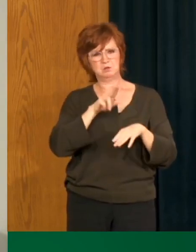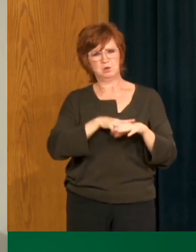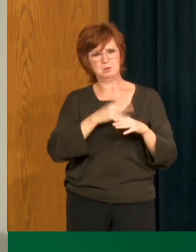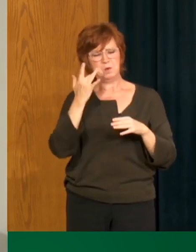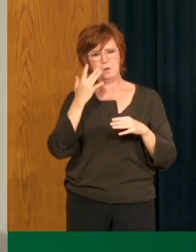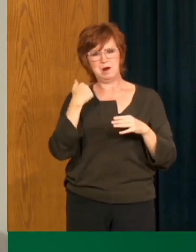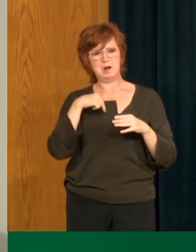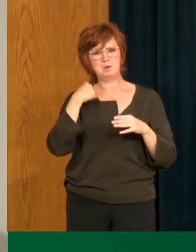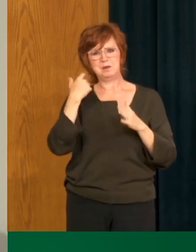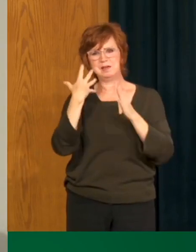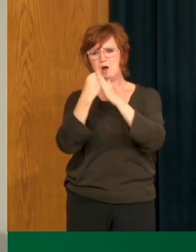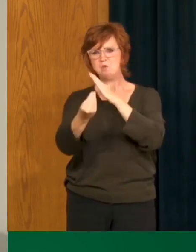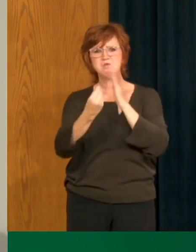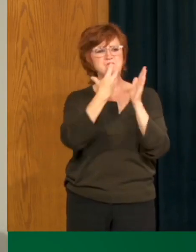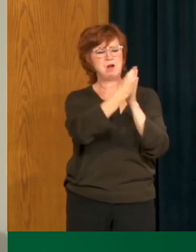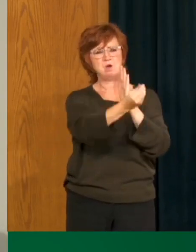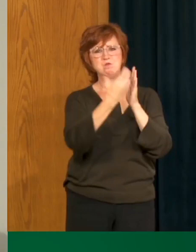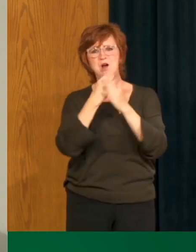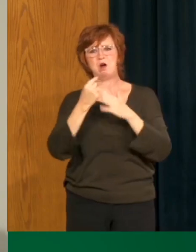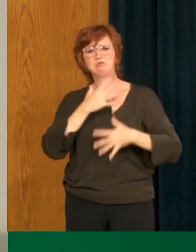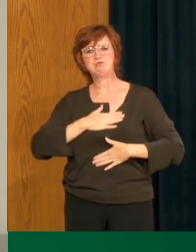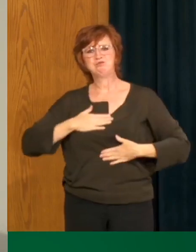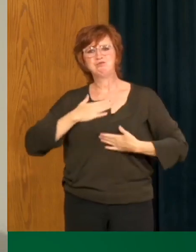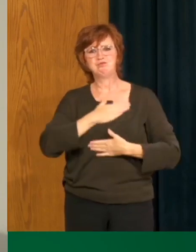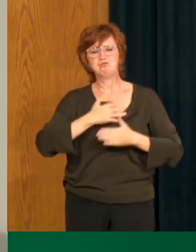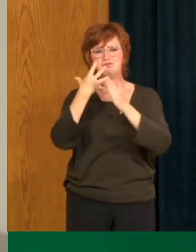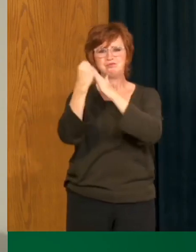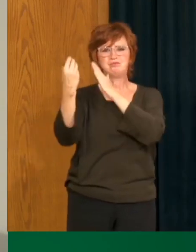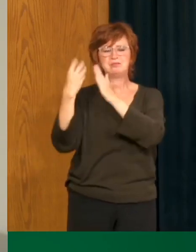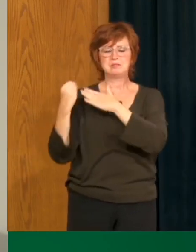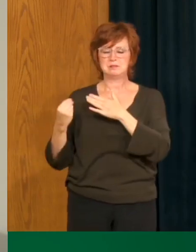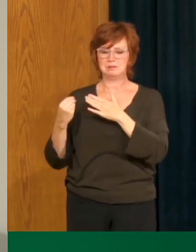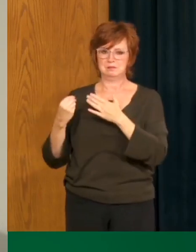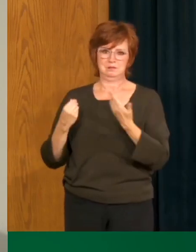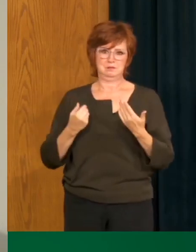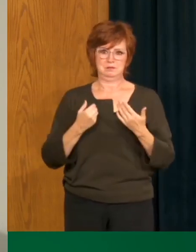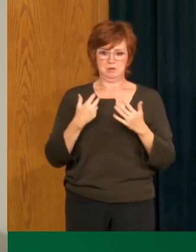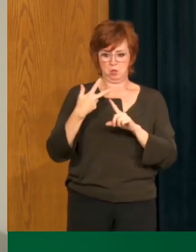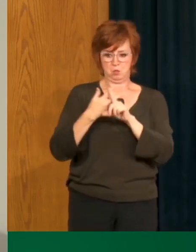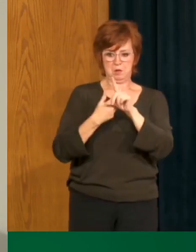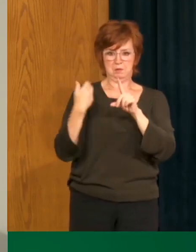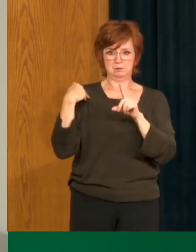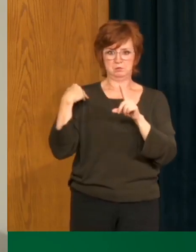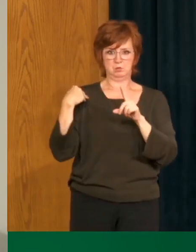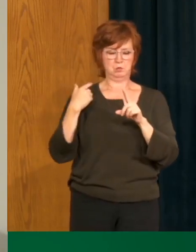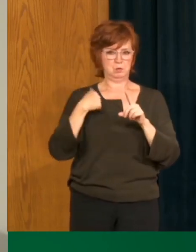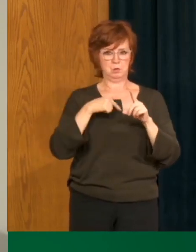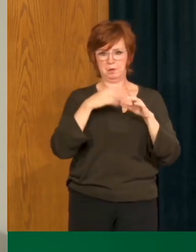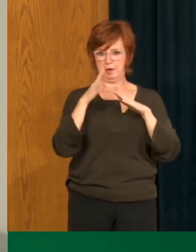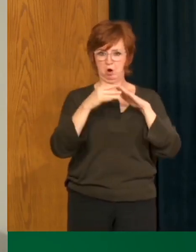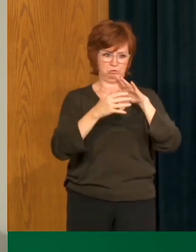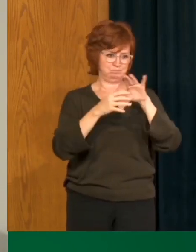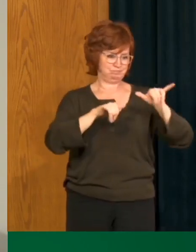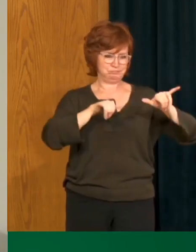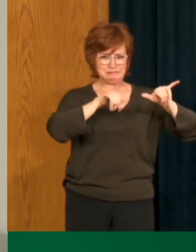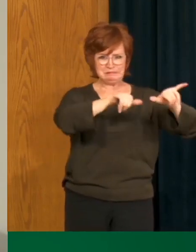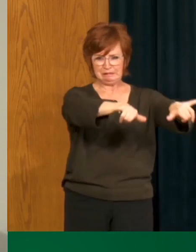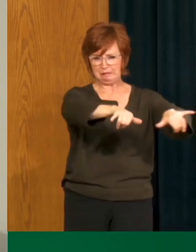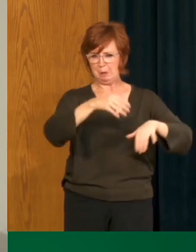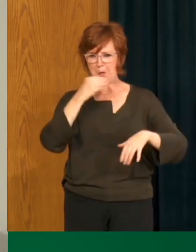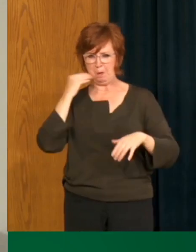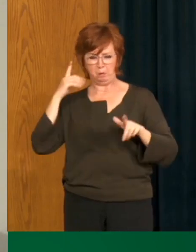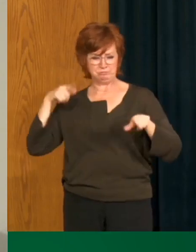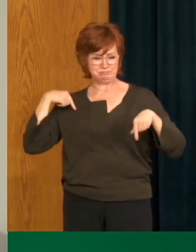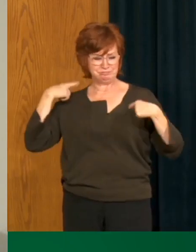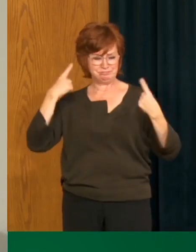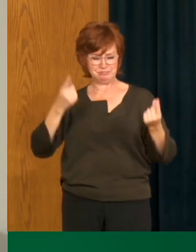we were 3 months ago. But certainly we need to watch the trends and track not just the RT, but the settings in